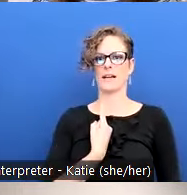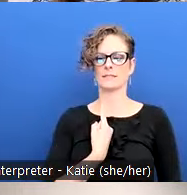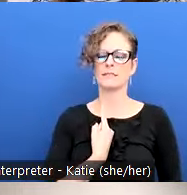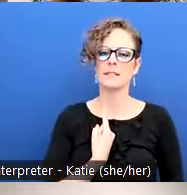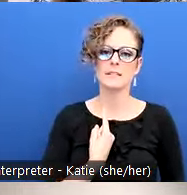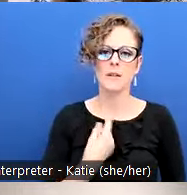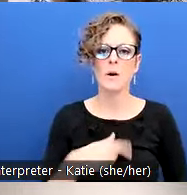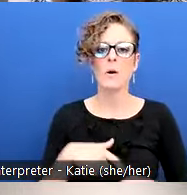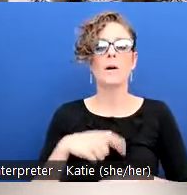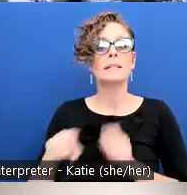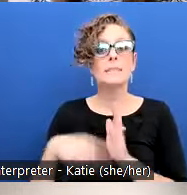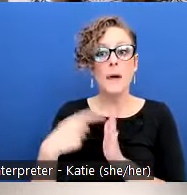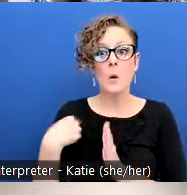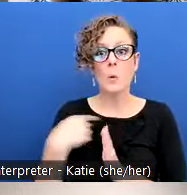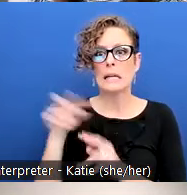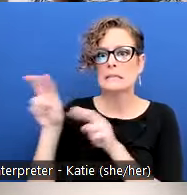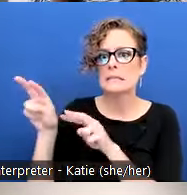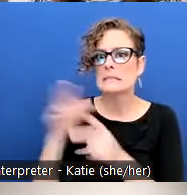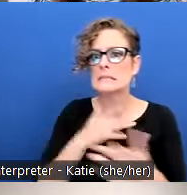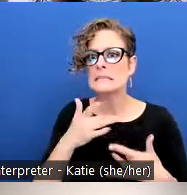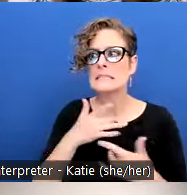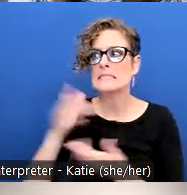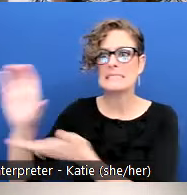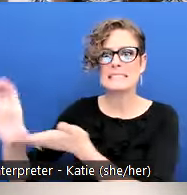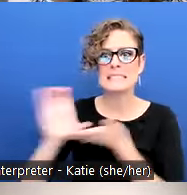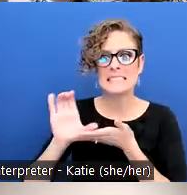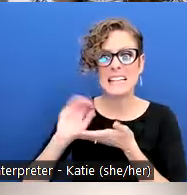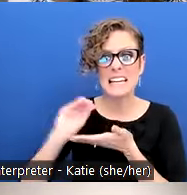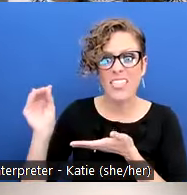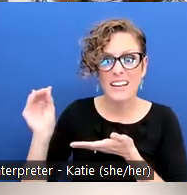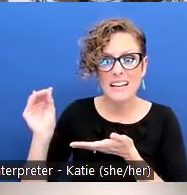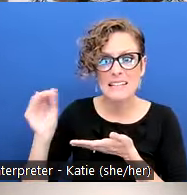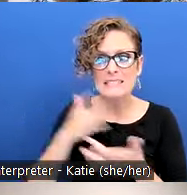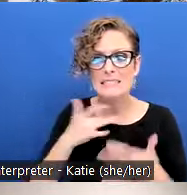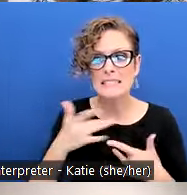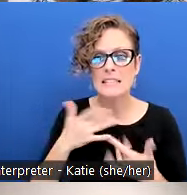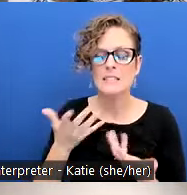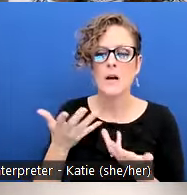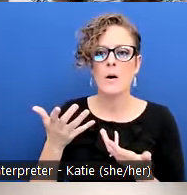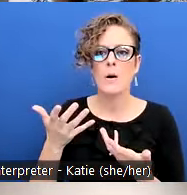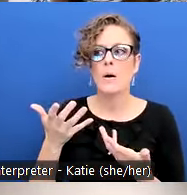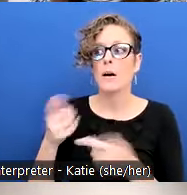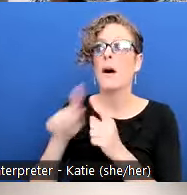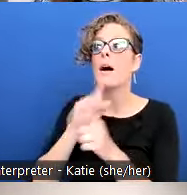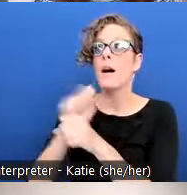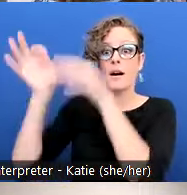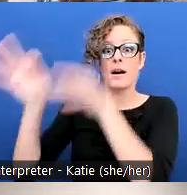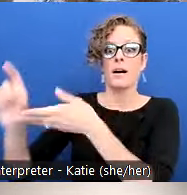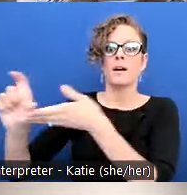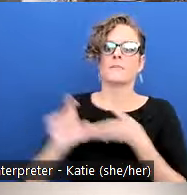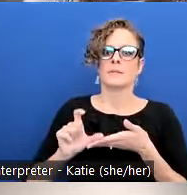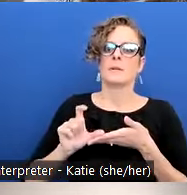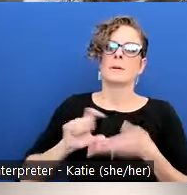during session when we were worried that we might not get anything. So we were happy to at least be able to come out with this